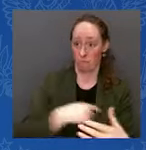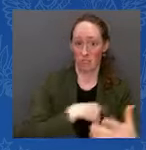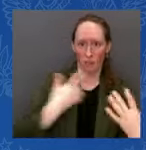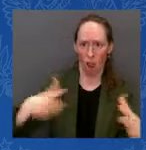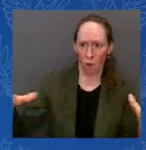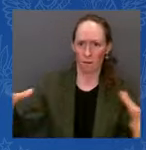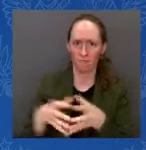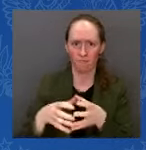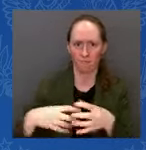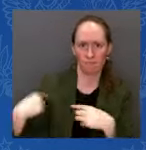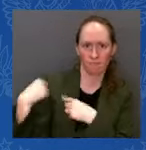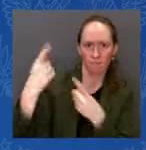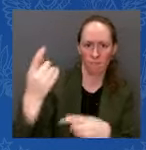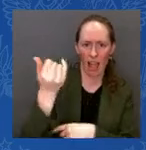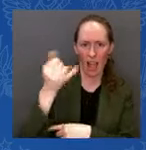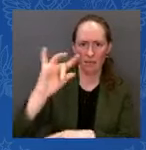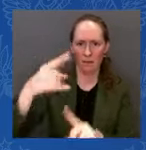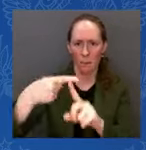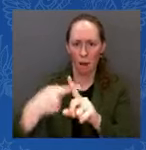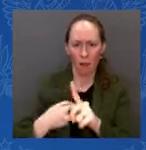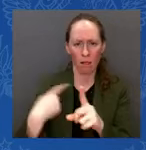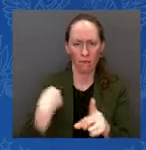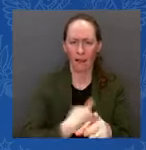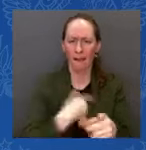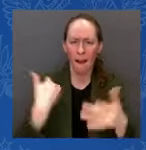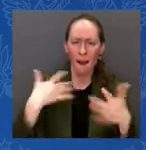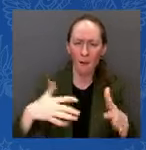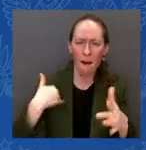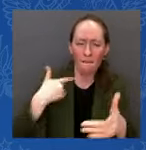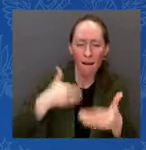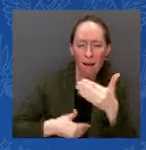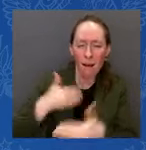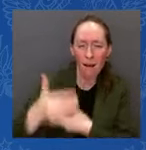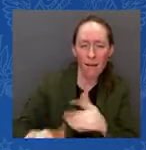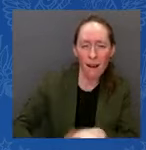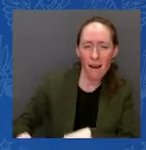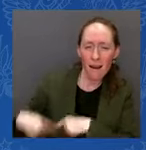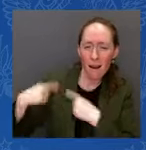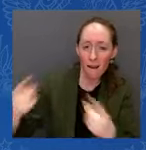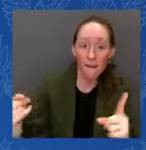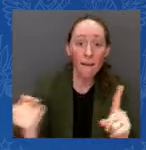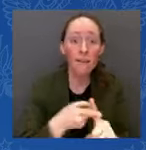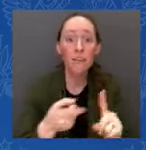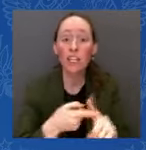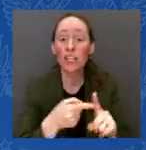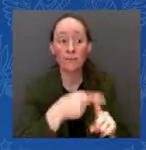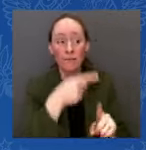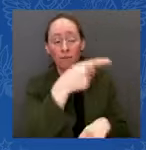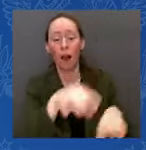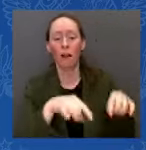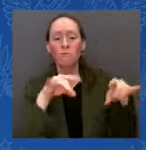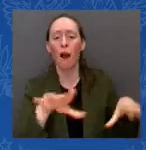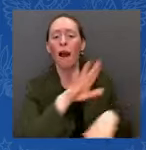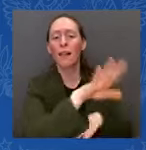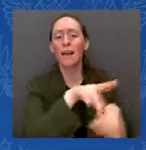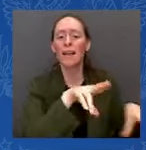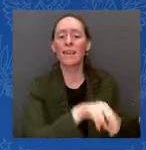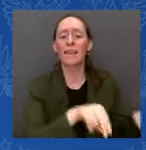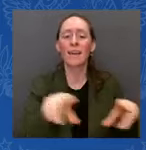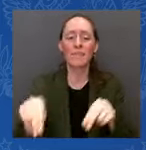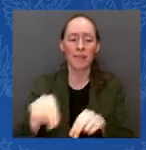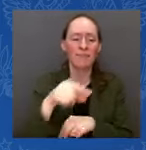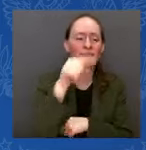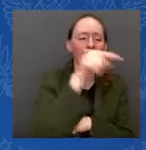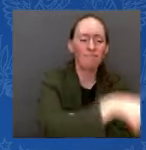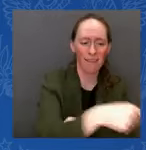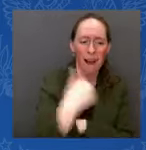Australian sailors are fully trained and prepared to safely operate this fleet so they can deliver this critical new capacity on